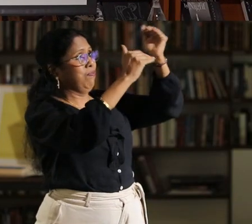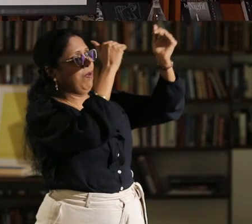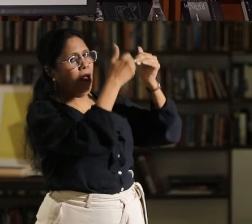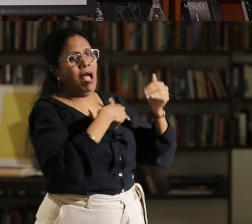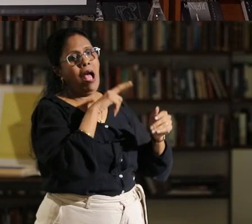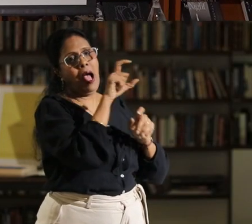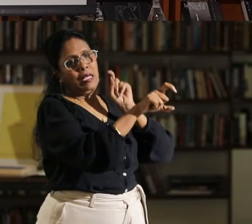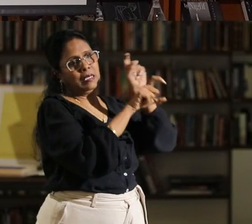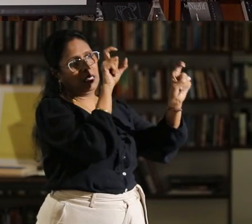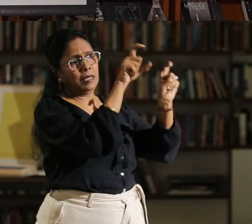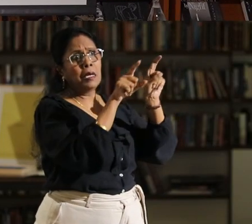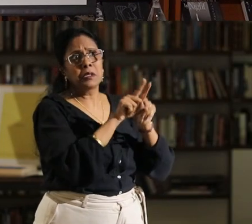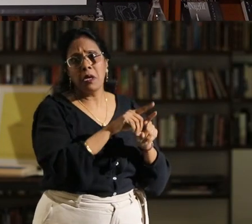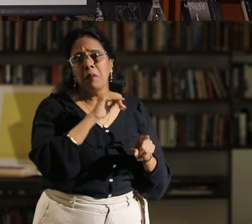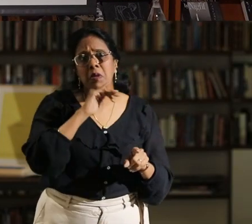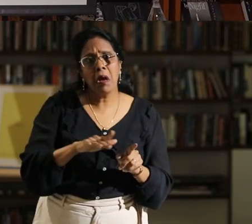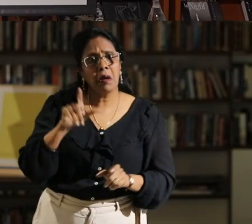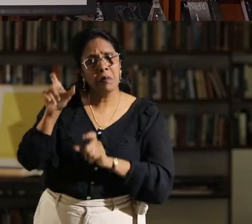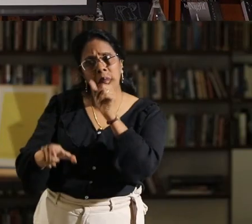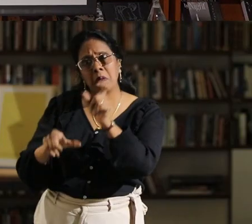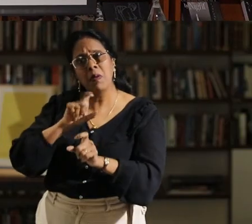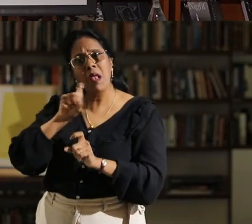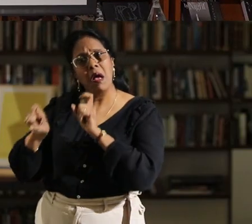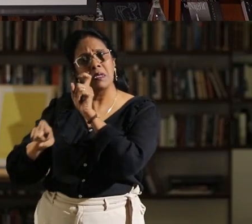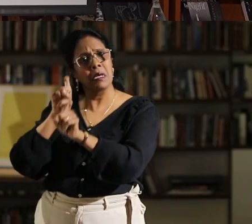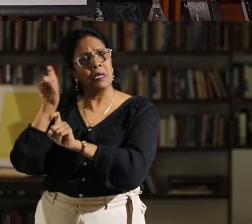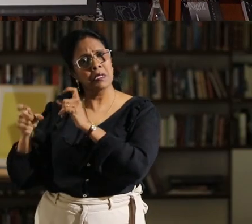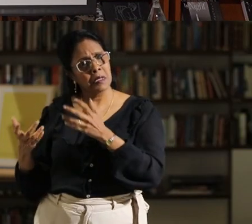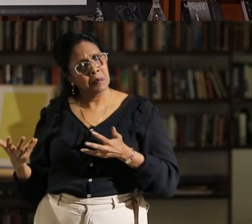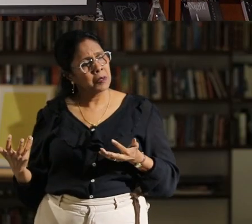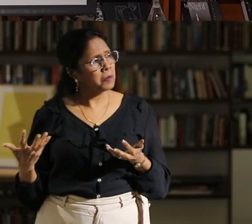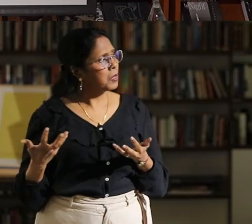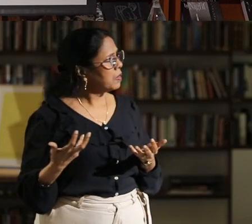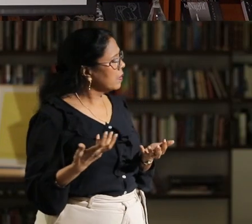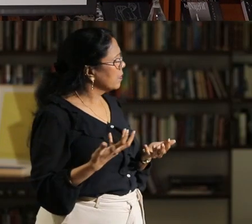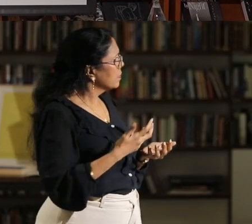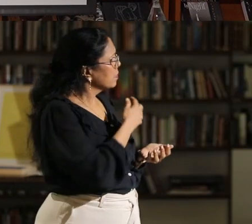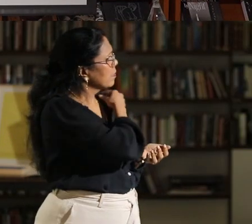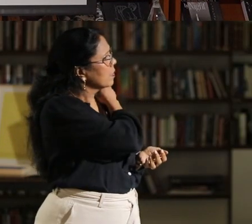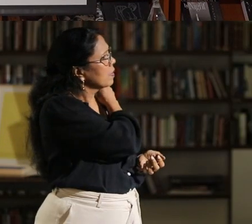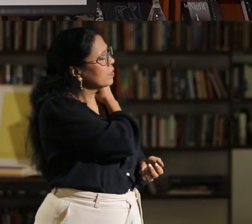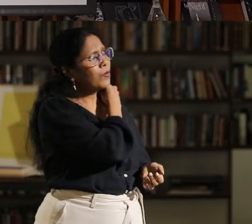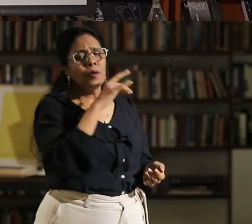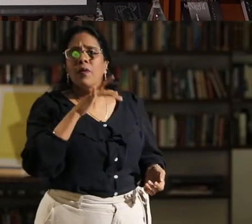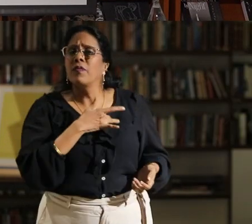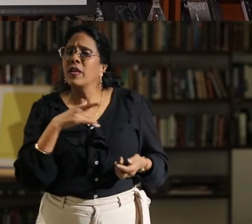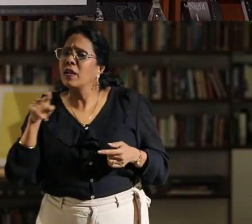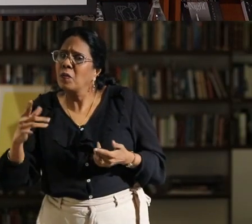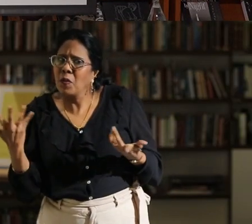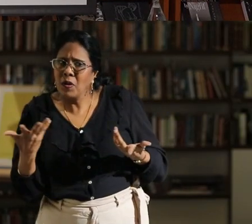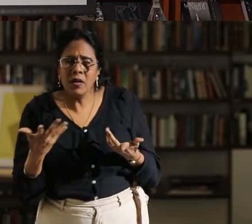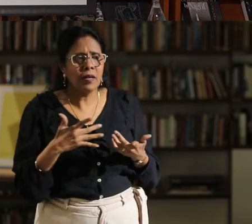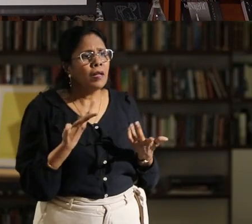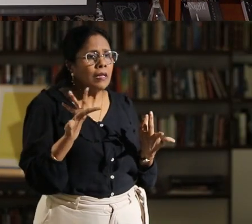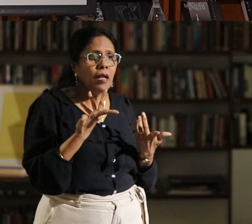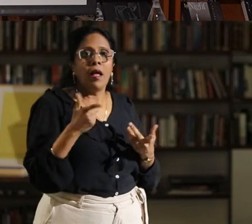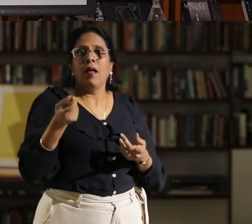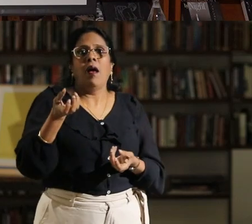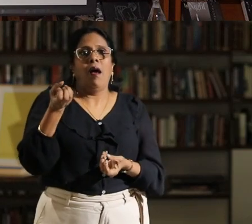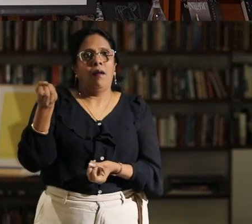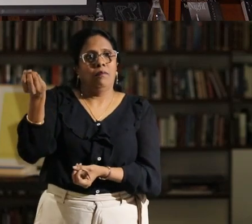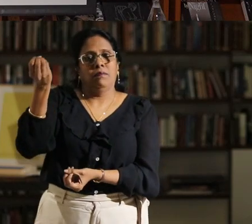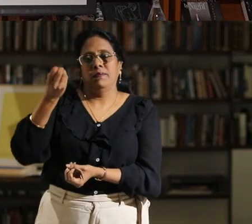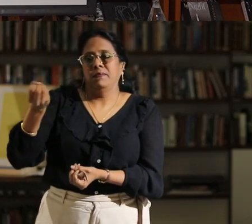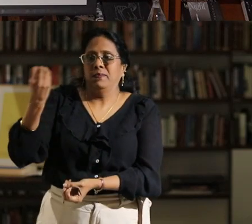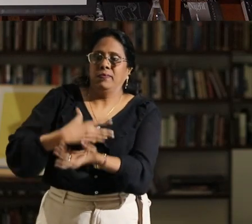adults as part of the oral histories thing, but we also asked young people to what do you see about the place? And suddenly you come up with these real gems